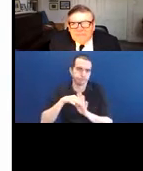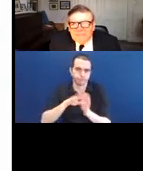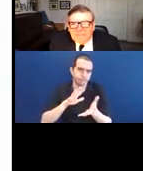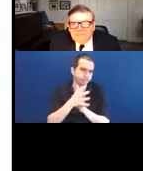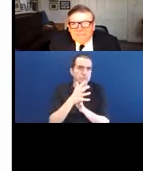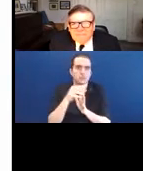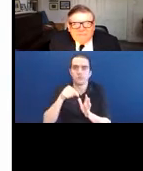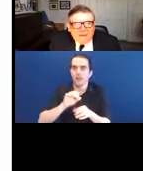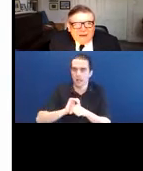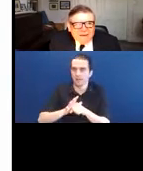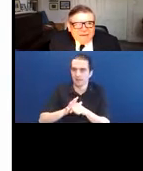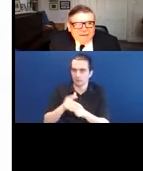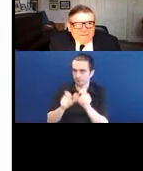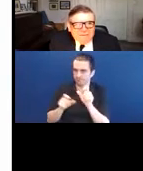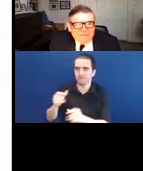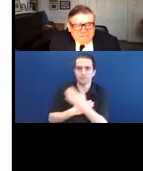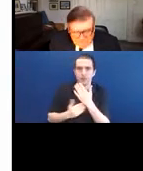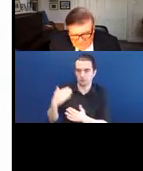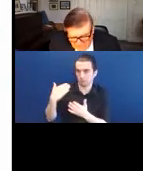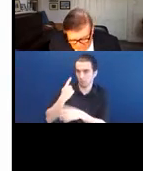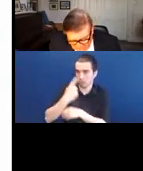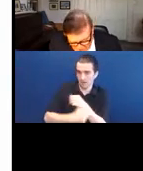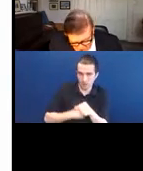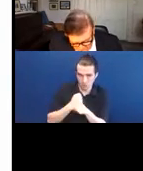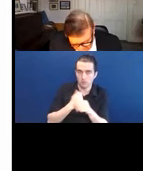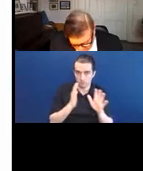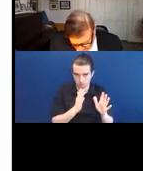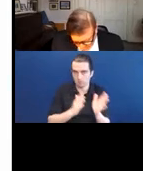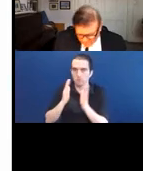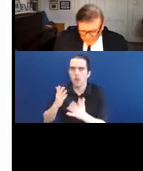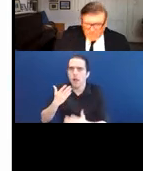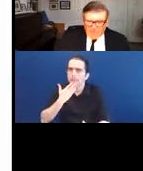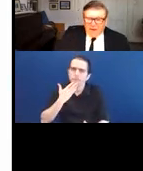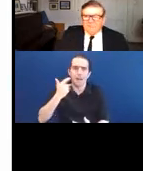at least a minute of peace for people to do that? Yeah.